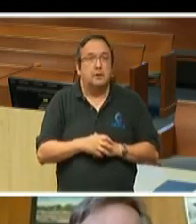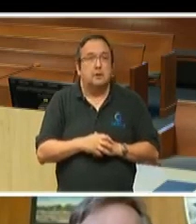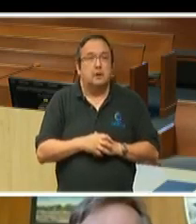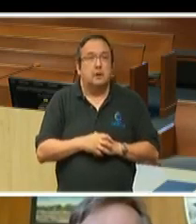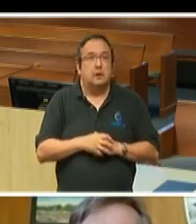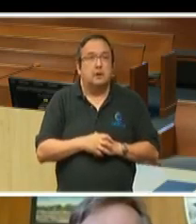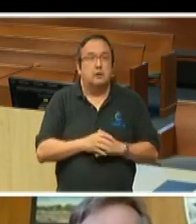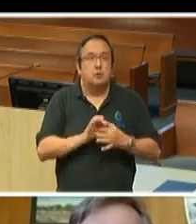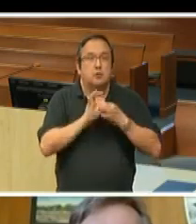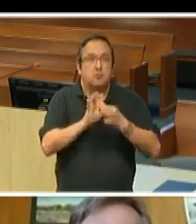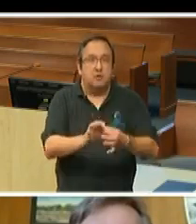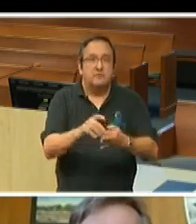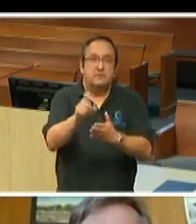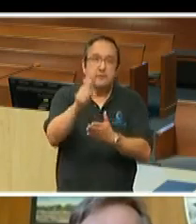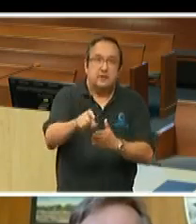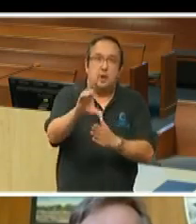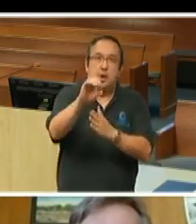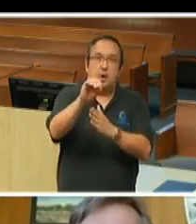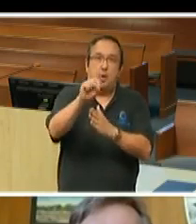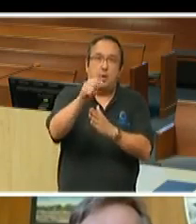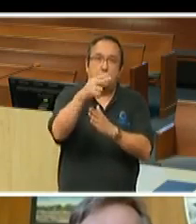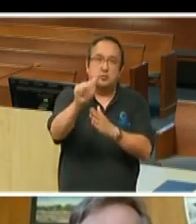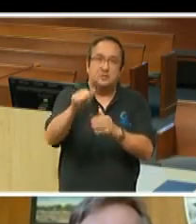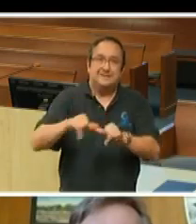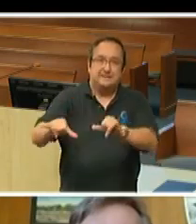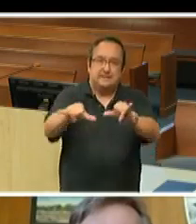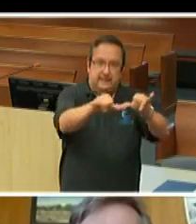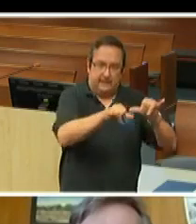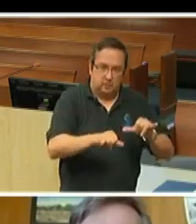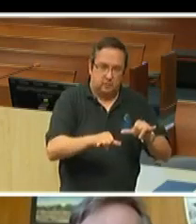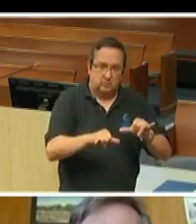reference and mandate industry OSHA standards as